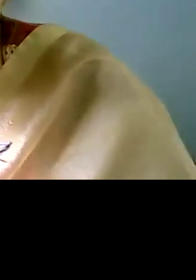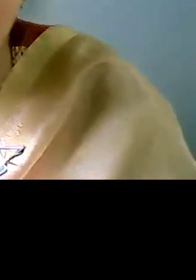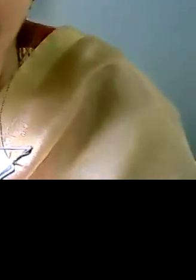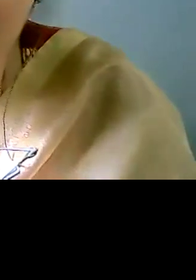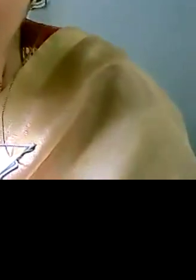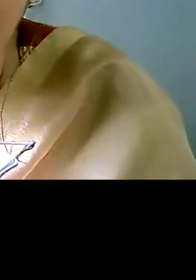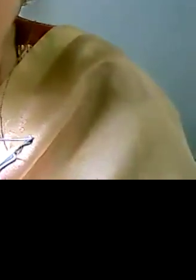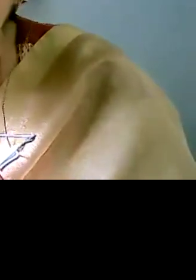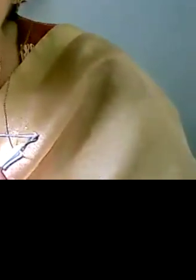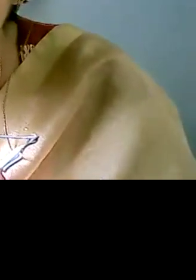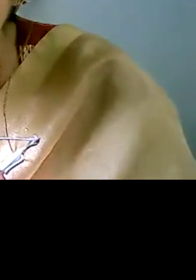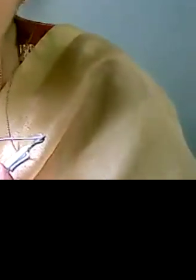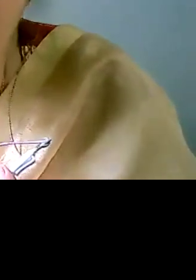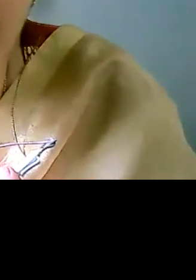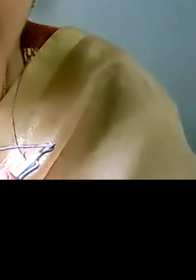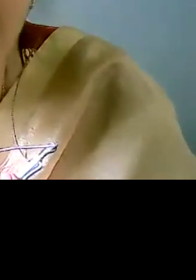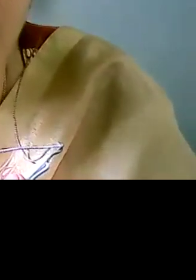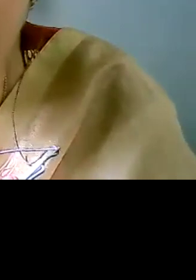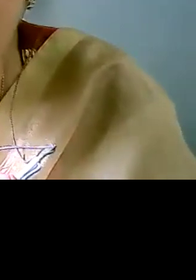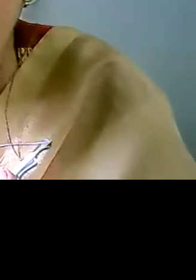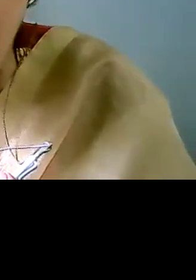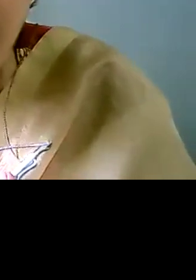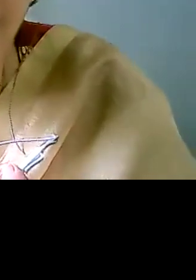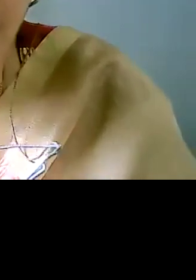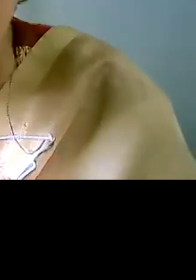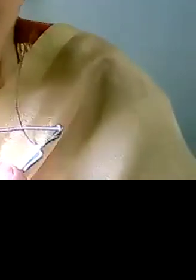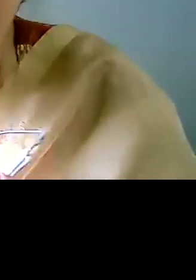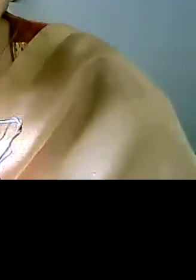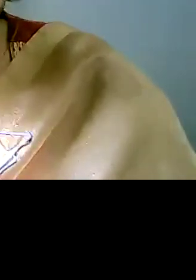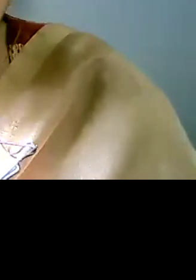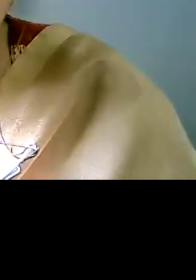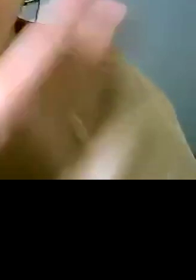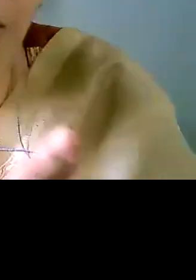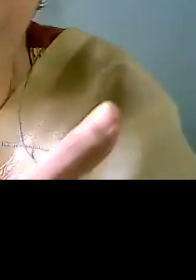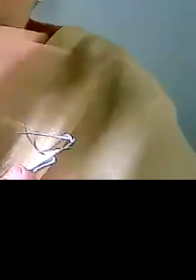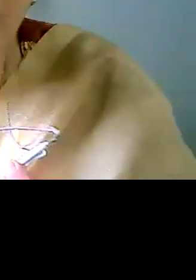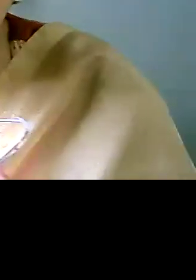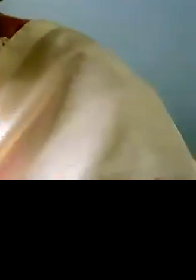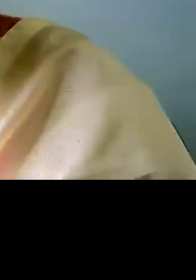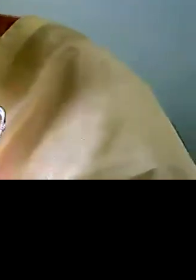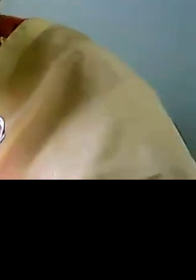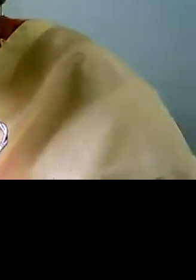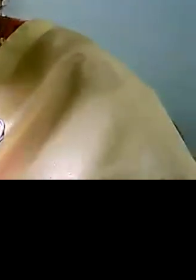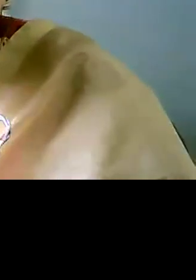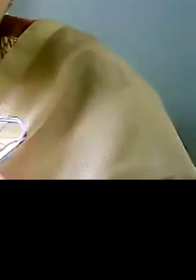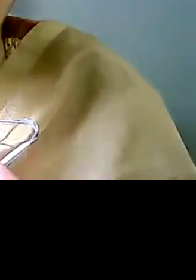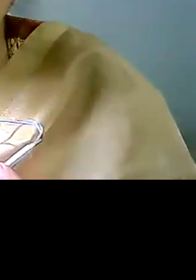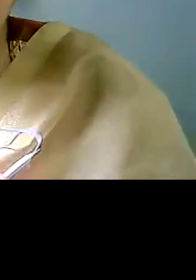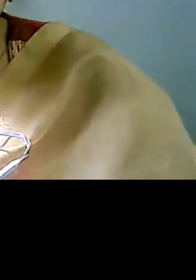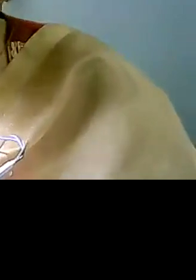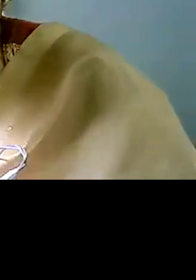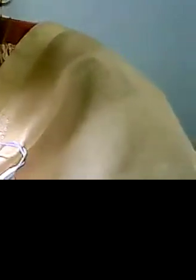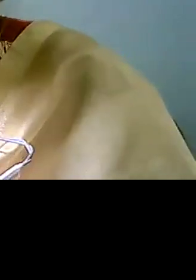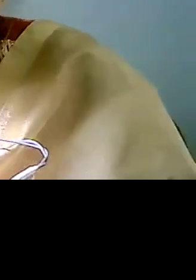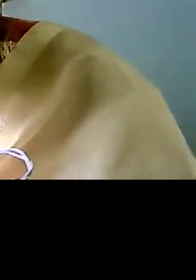I mean, it's with all the internet issues and things, we were just trying to coordinate where she be and all that. So somehow